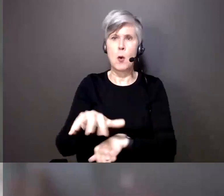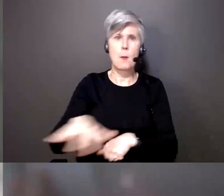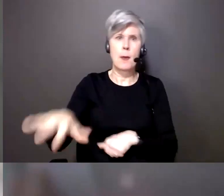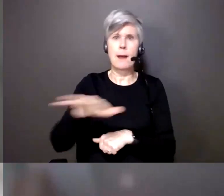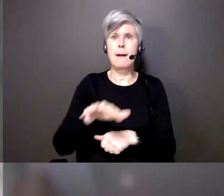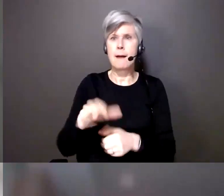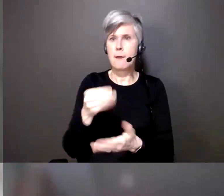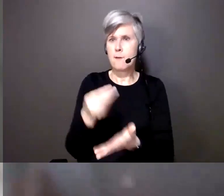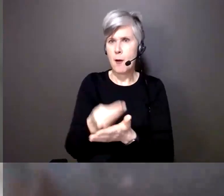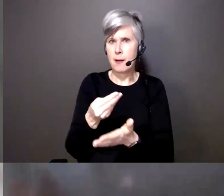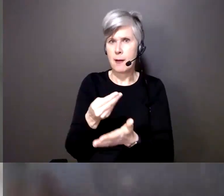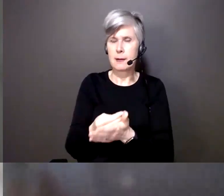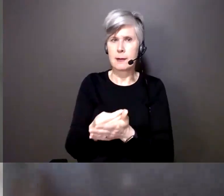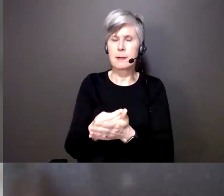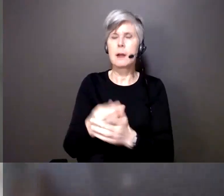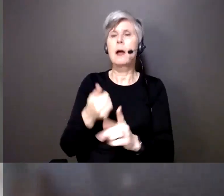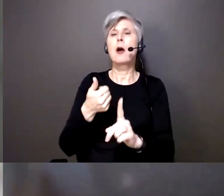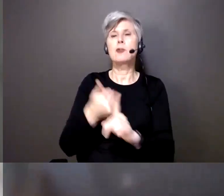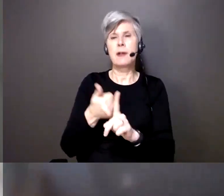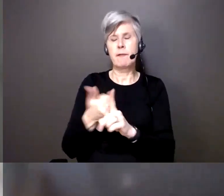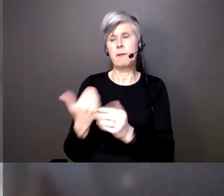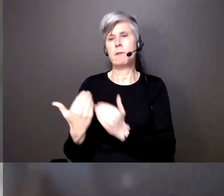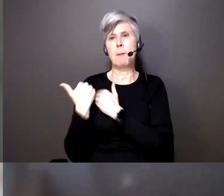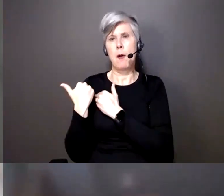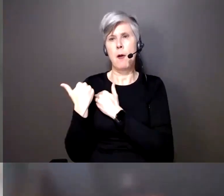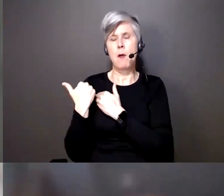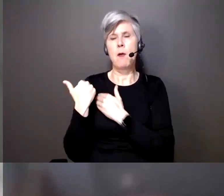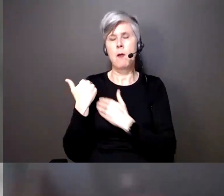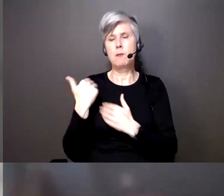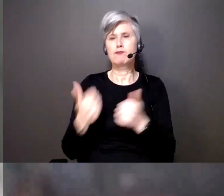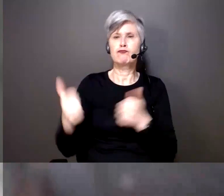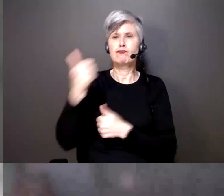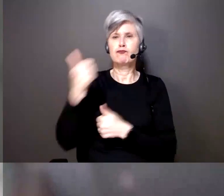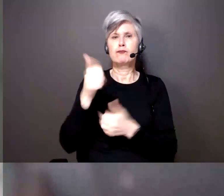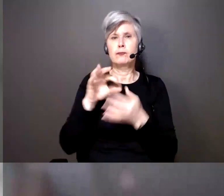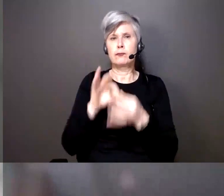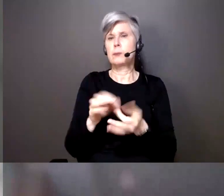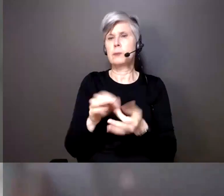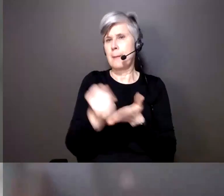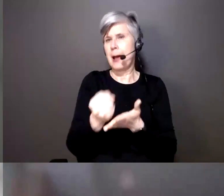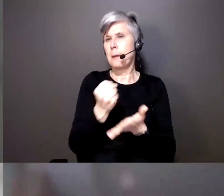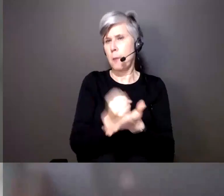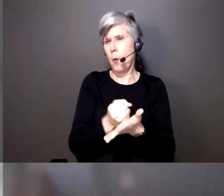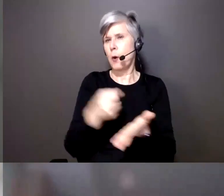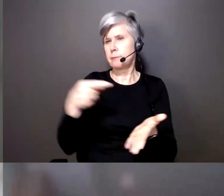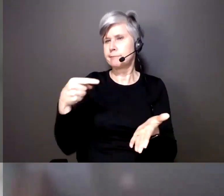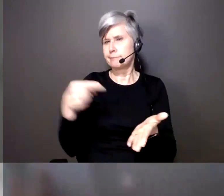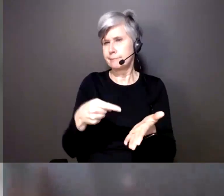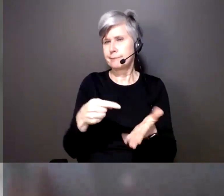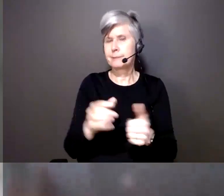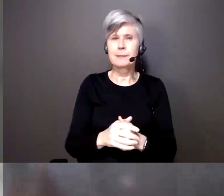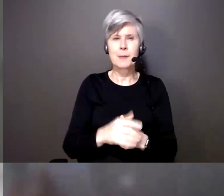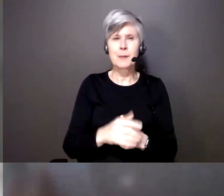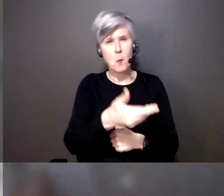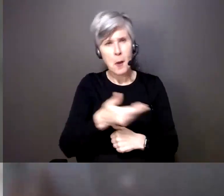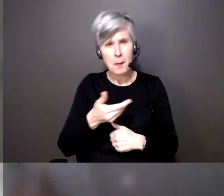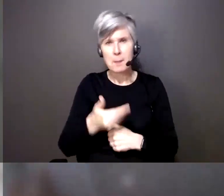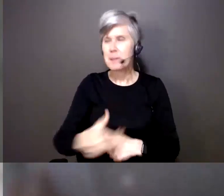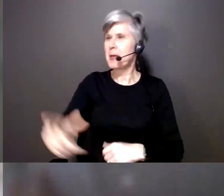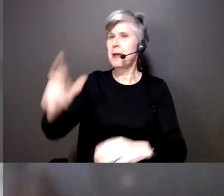responsible for the Passport Initiative. Welcome, Clara. Hello, good afternoon or